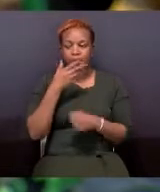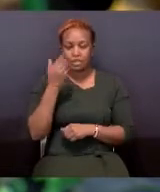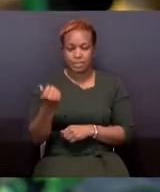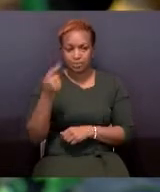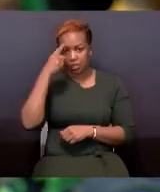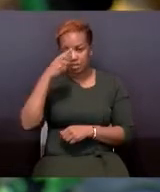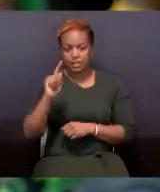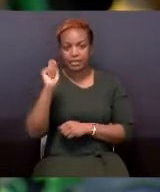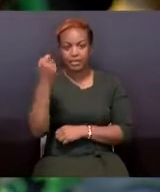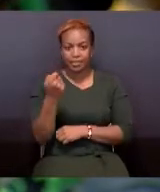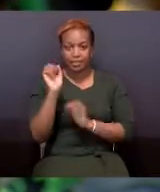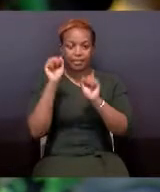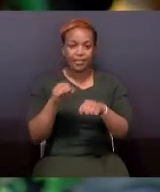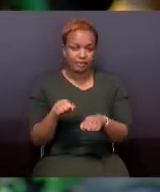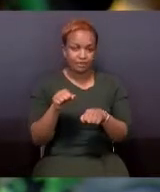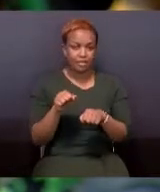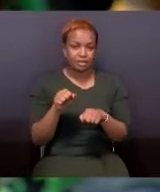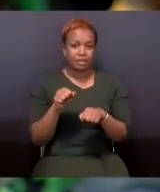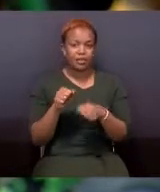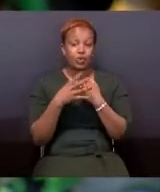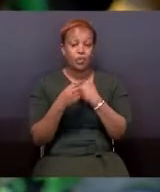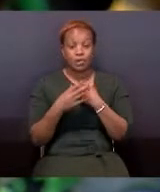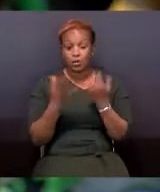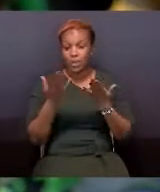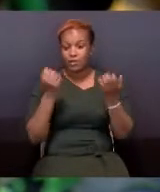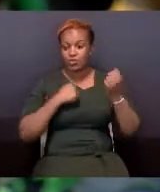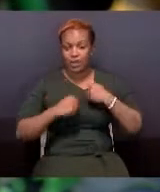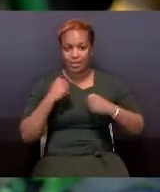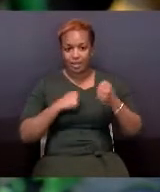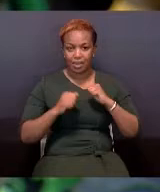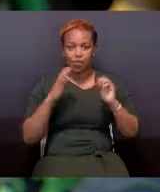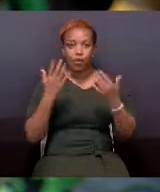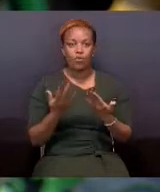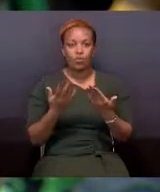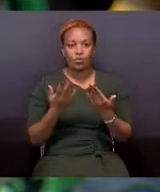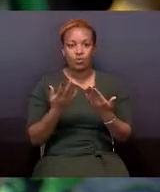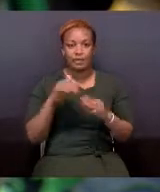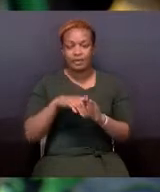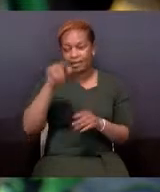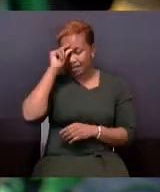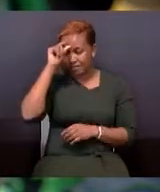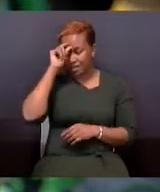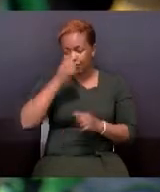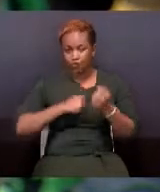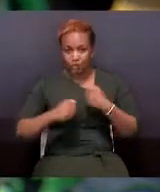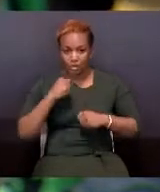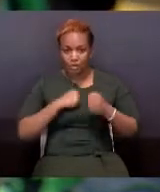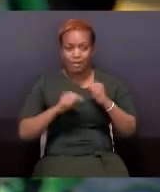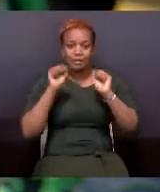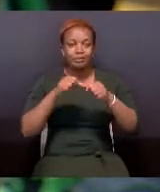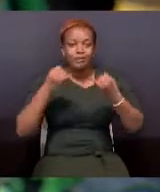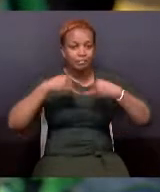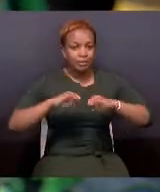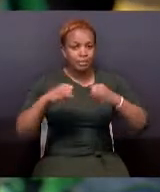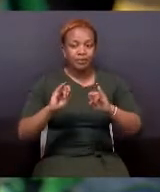Republic of Kenya can be replicated in Rwanda, or the best policy in government of Rwanda that is implementing can be implemented